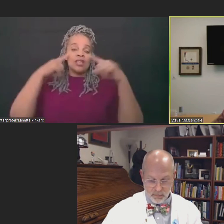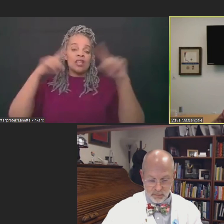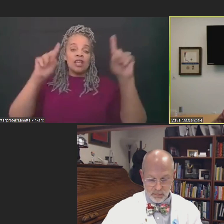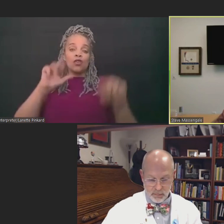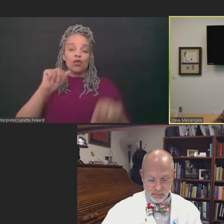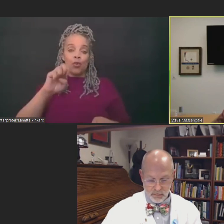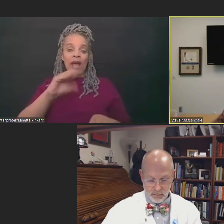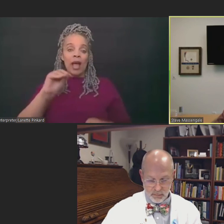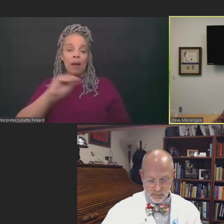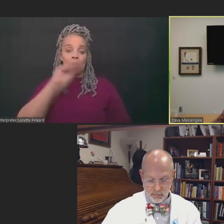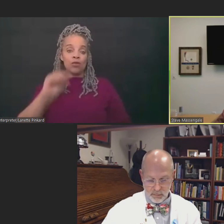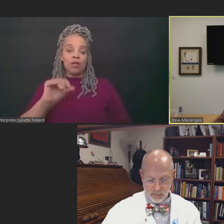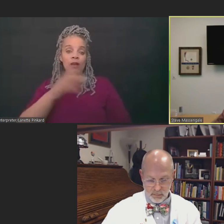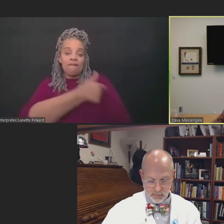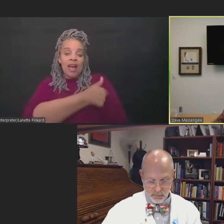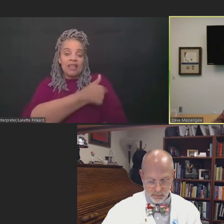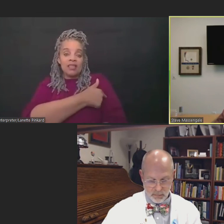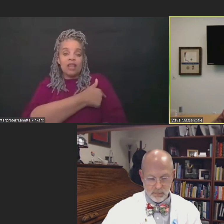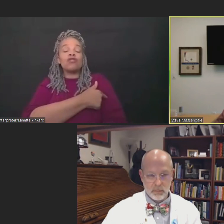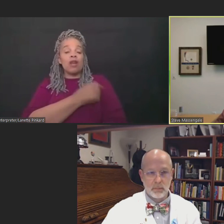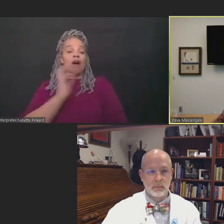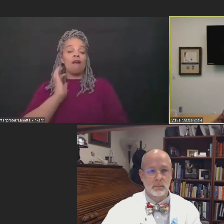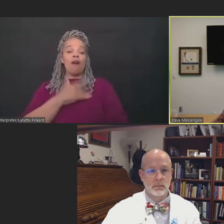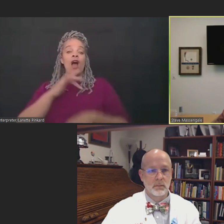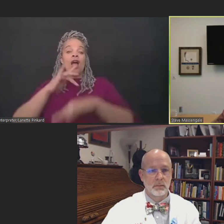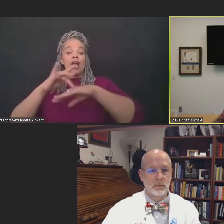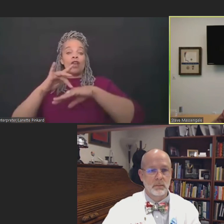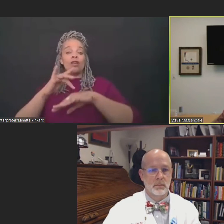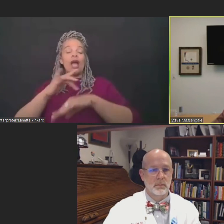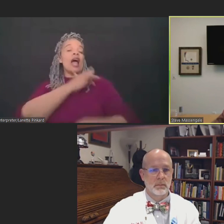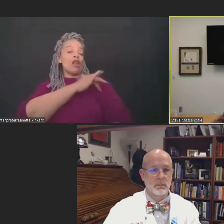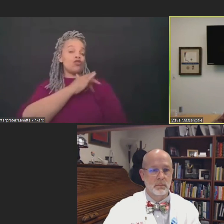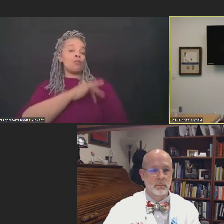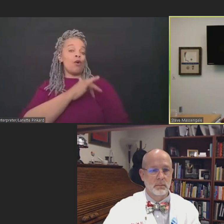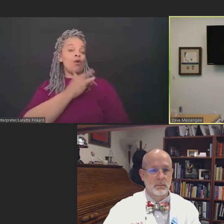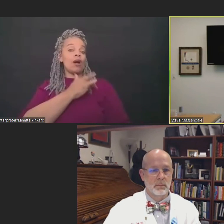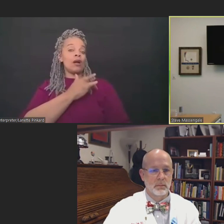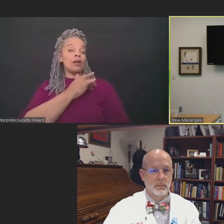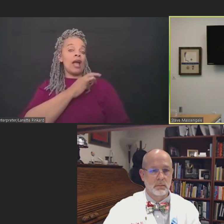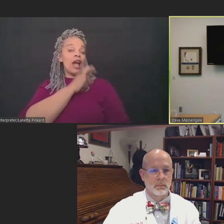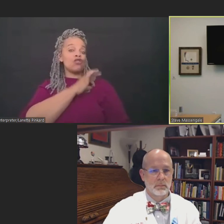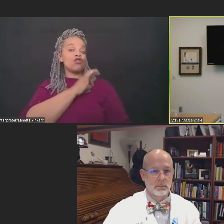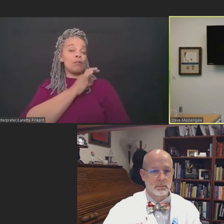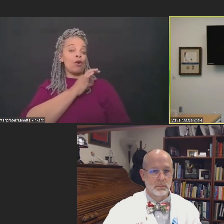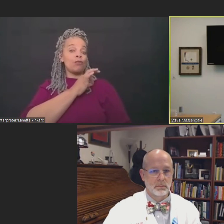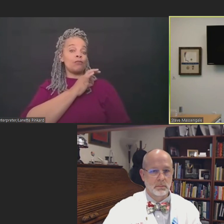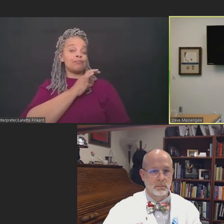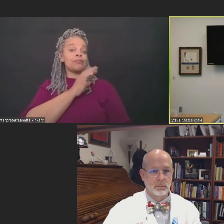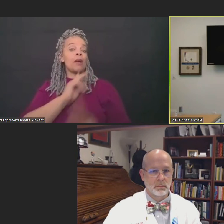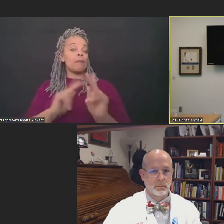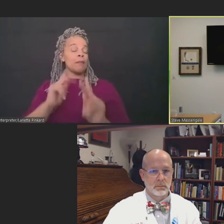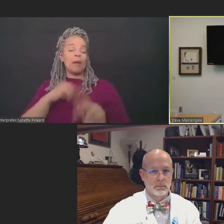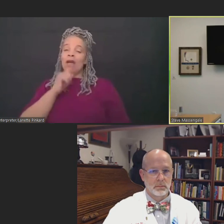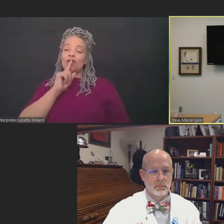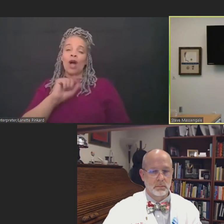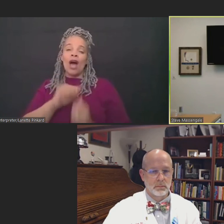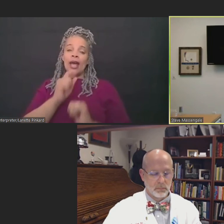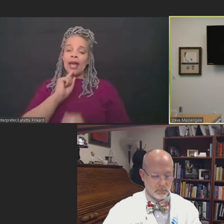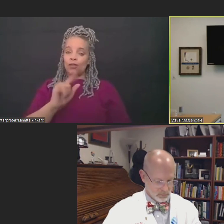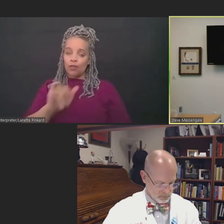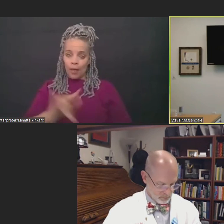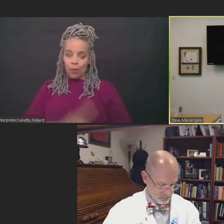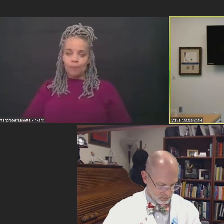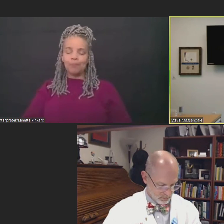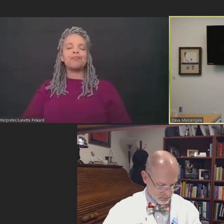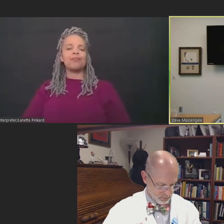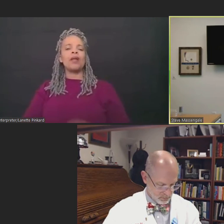of vaccinations of our eligible population and deaths. So I'm not sure how to answer that one for you. Again, the